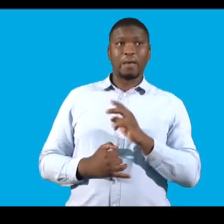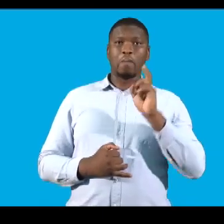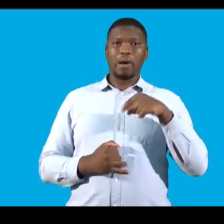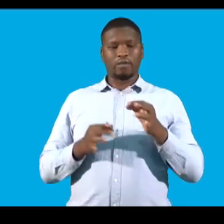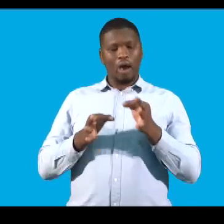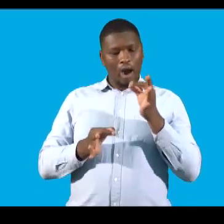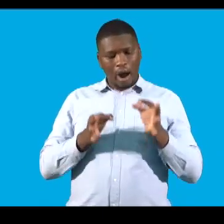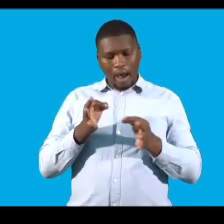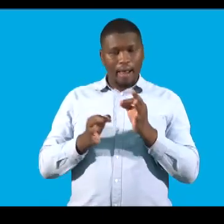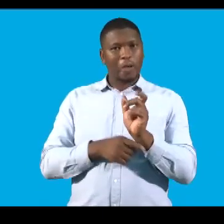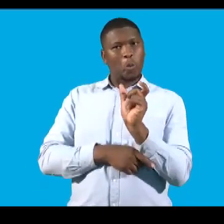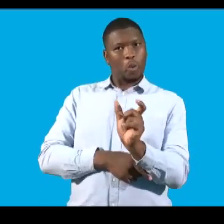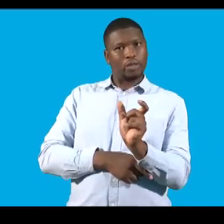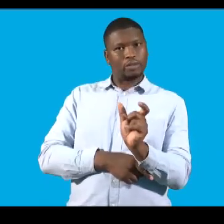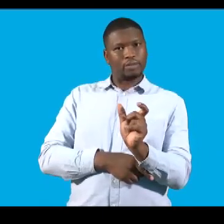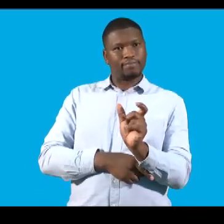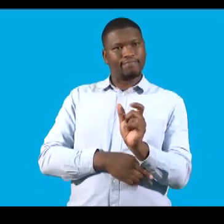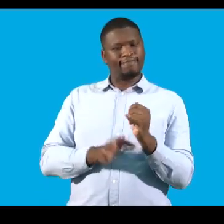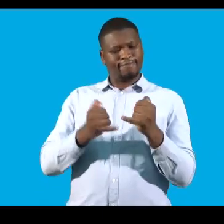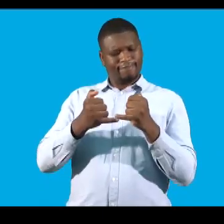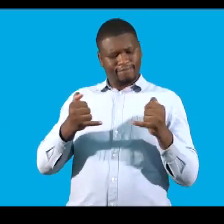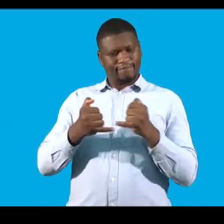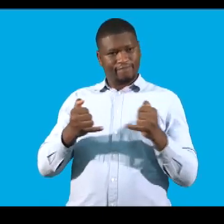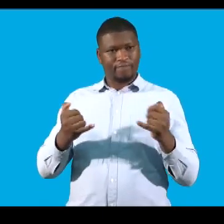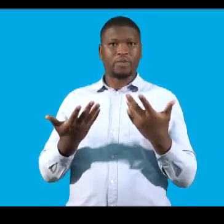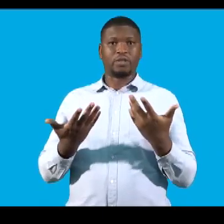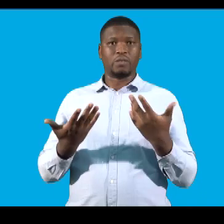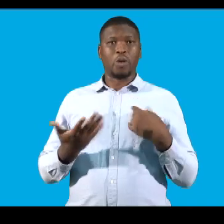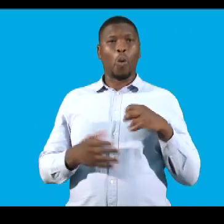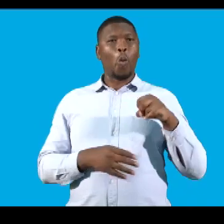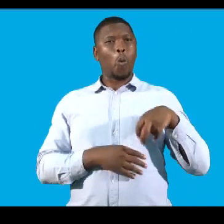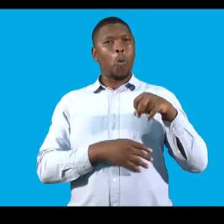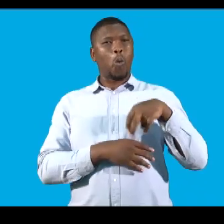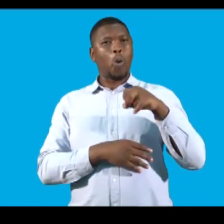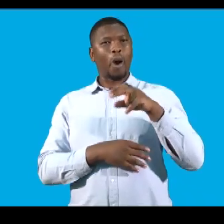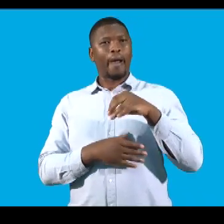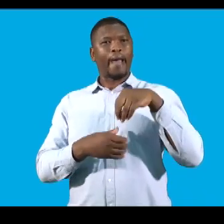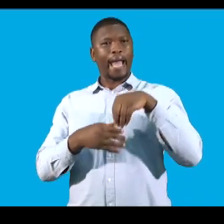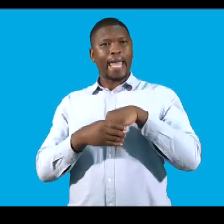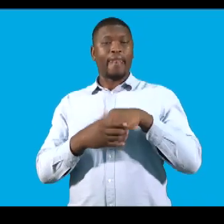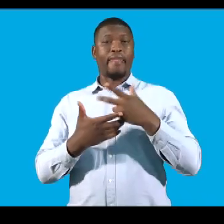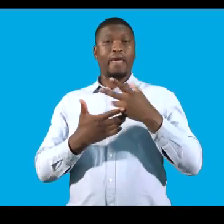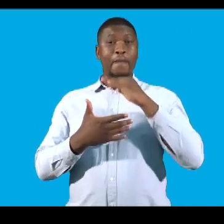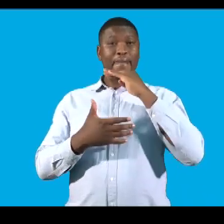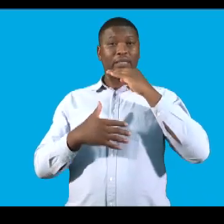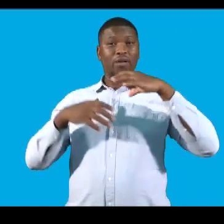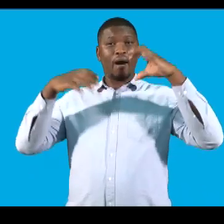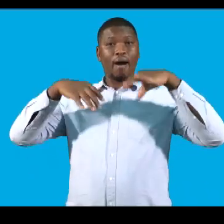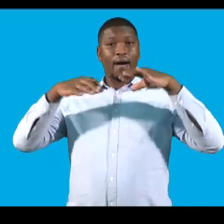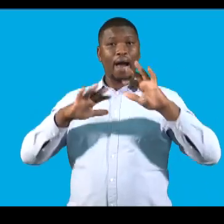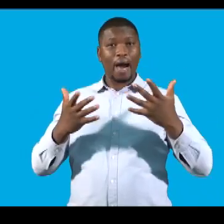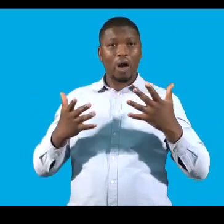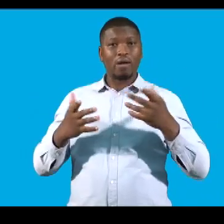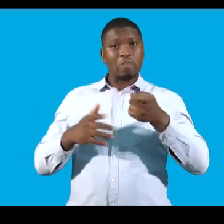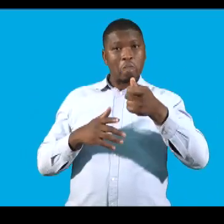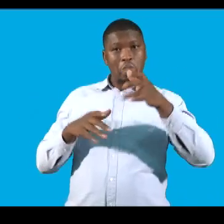the identified word of the line, walking in the thick rain. This phrase implies that the rain is